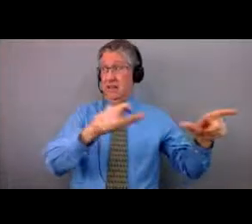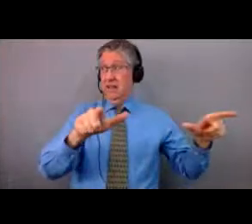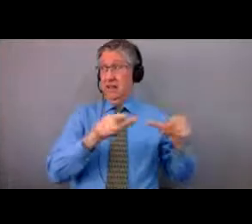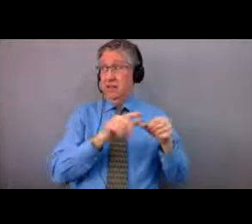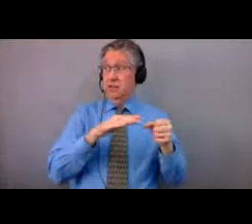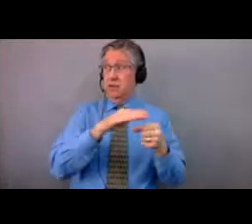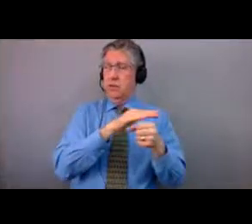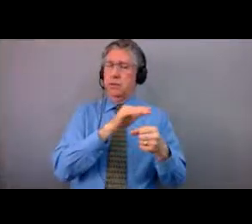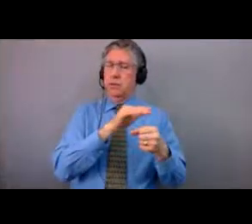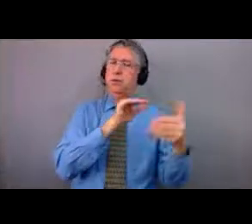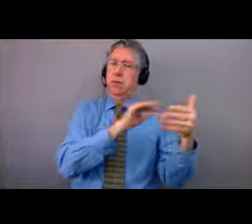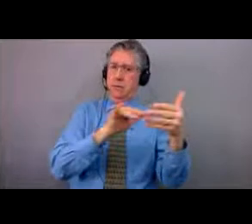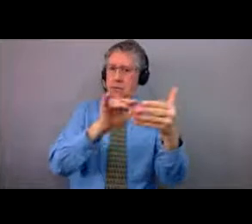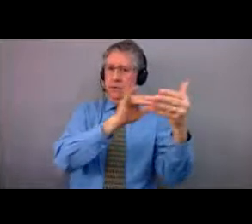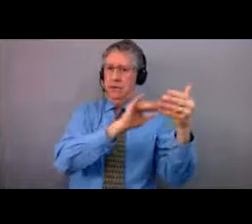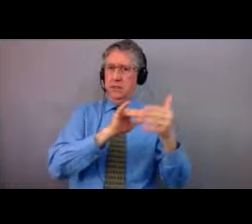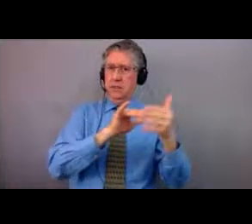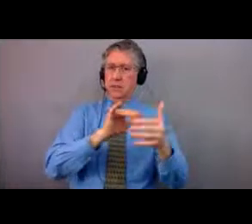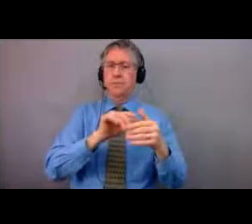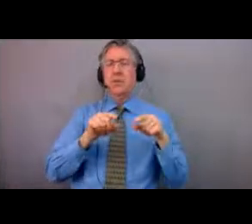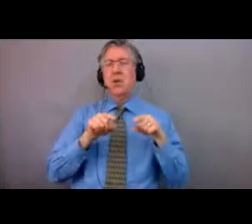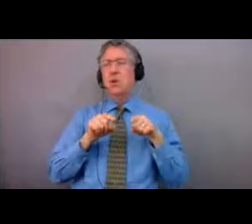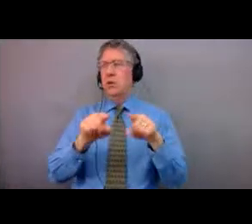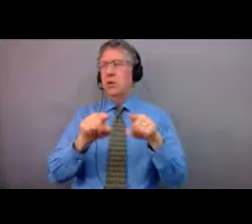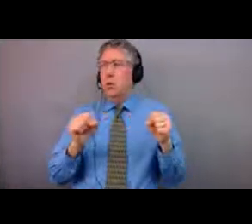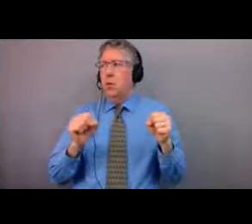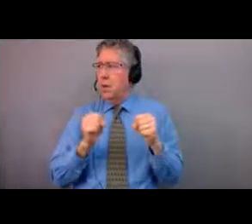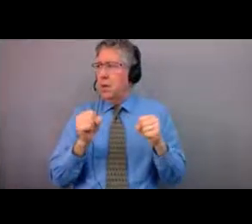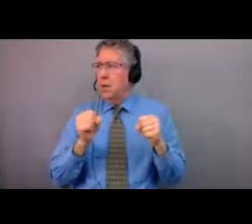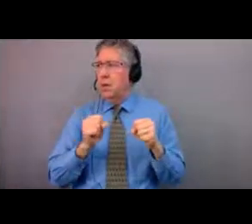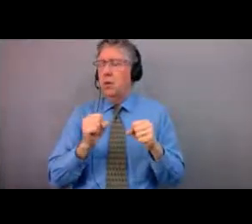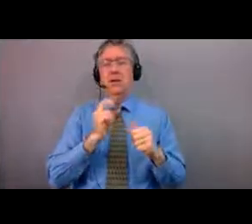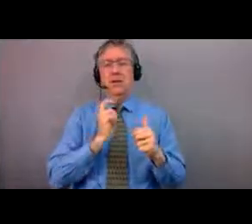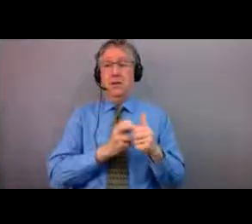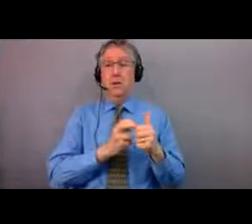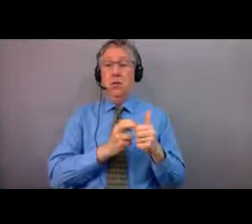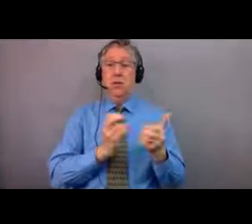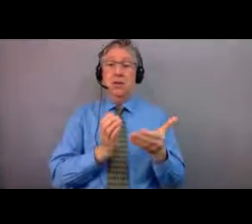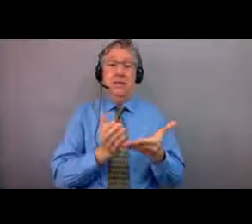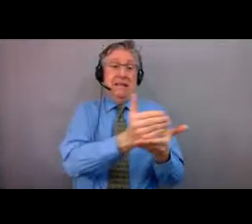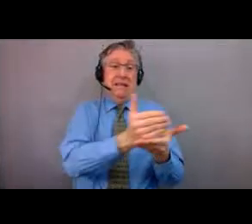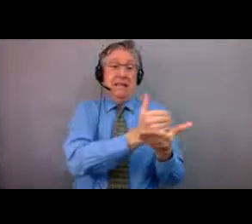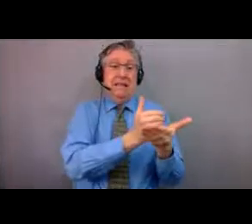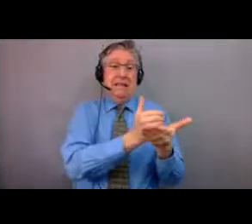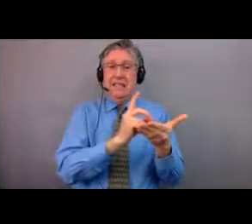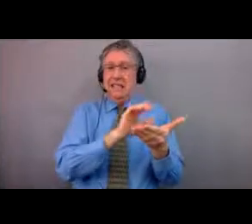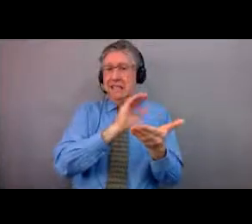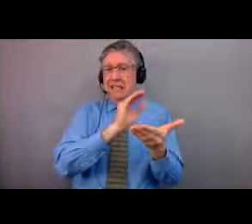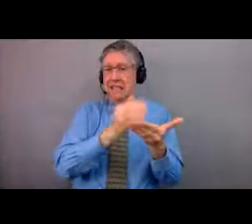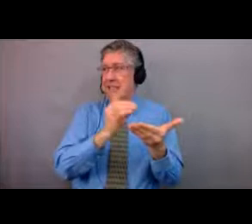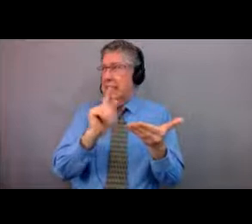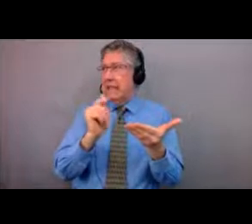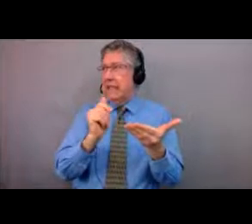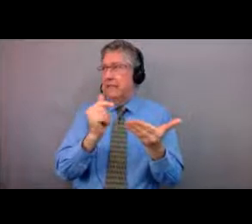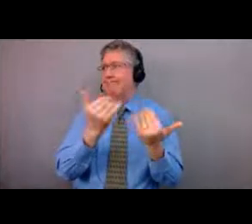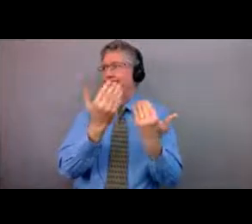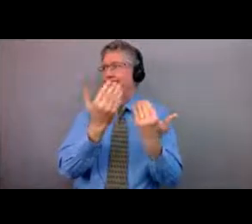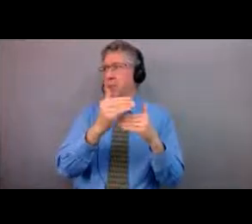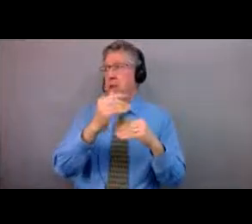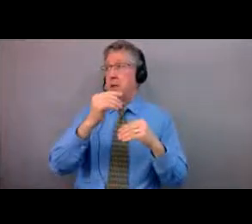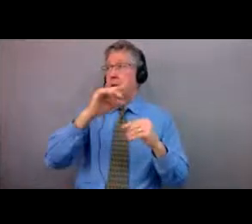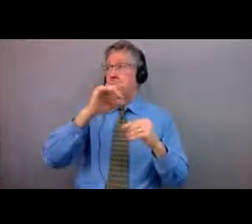In wintertime, we are limited by observational data that can be used for model verification. Satellite data,